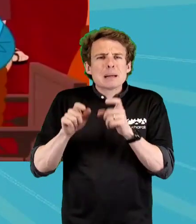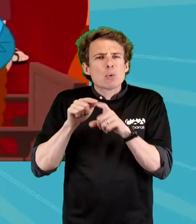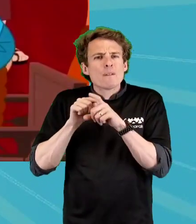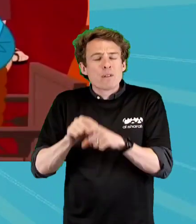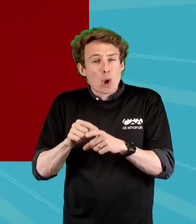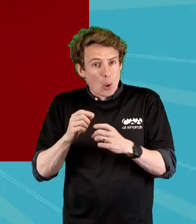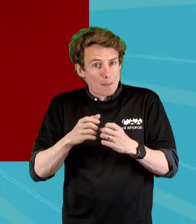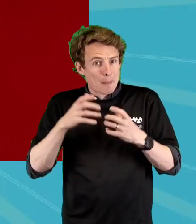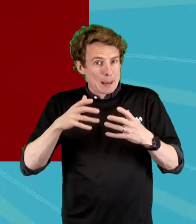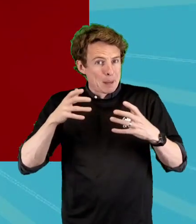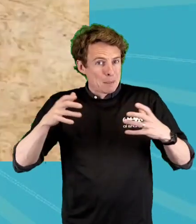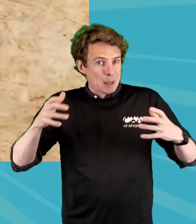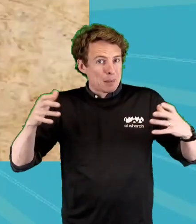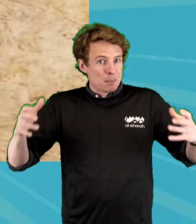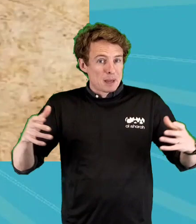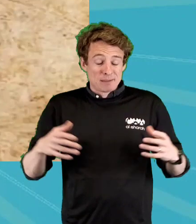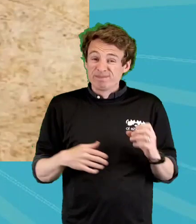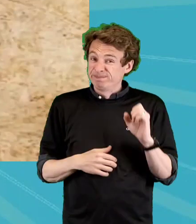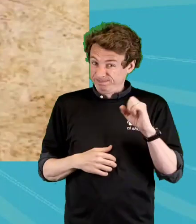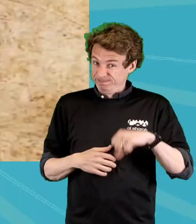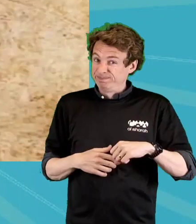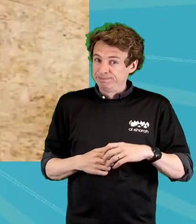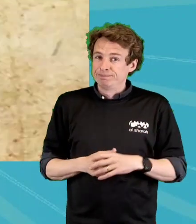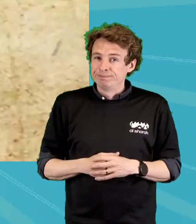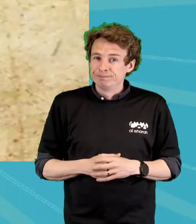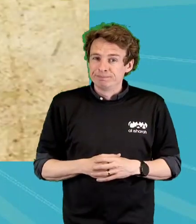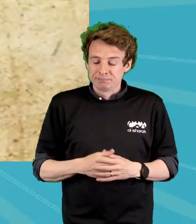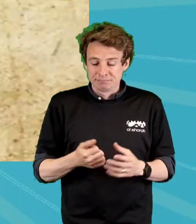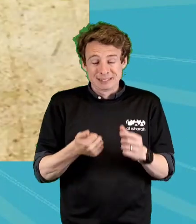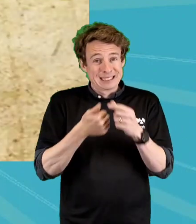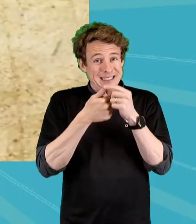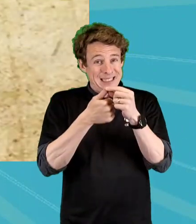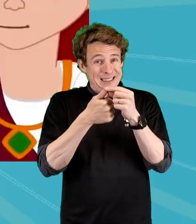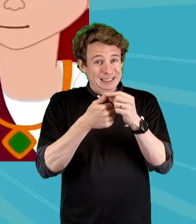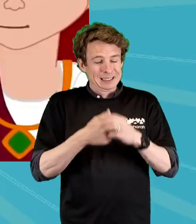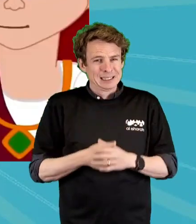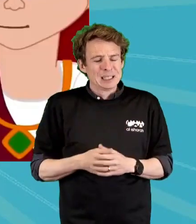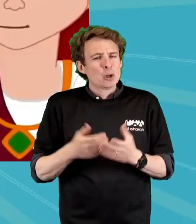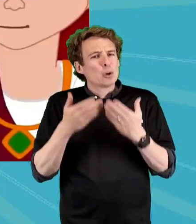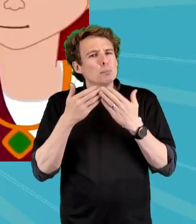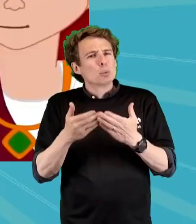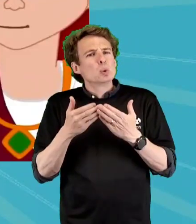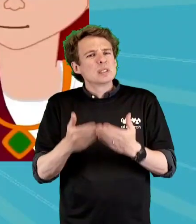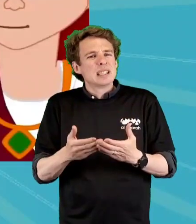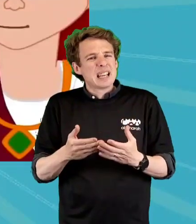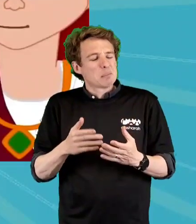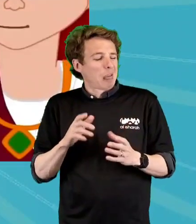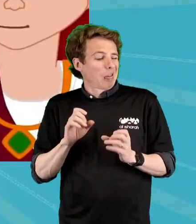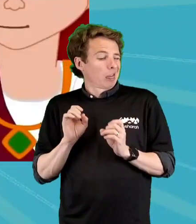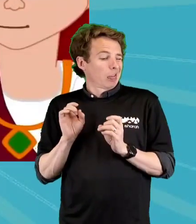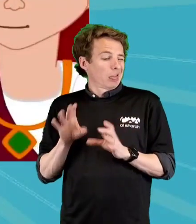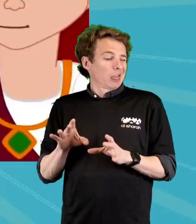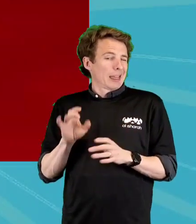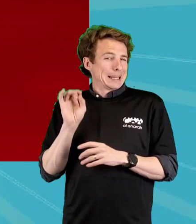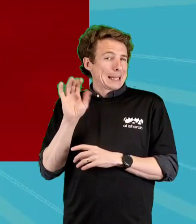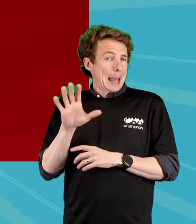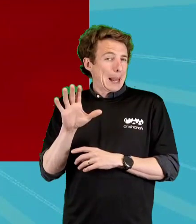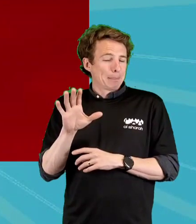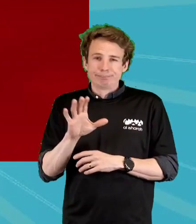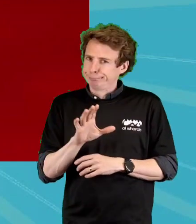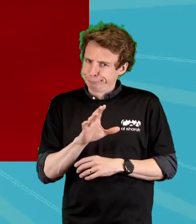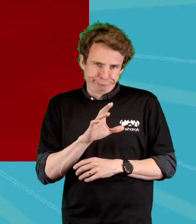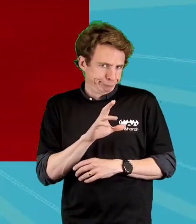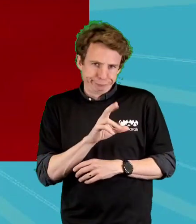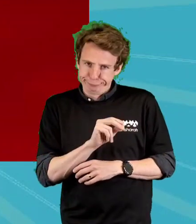getting bigger? Abu Sufyan said yes. Number 6. Were Muslims leaving Islam?